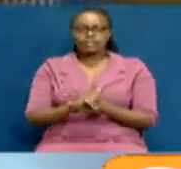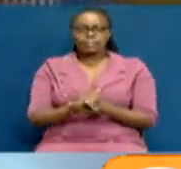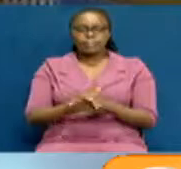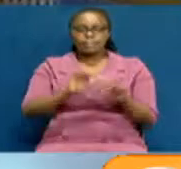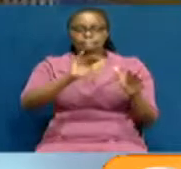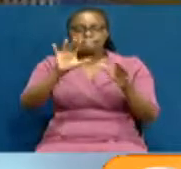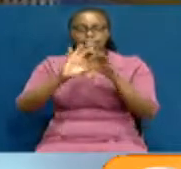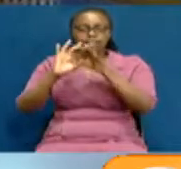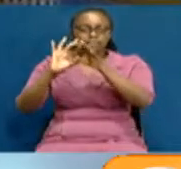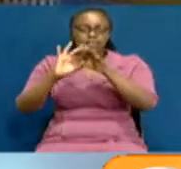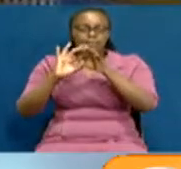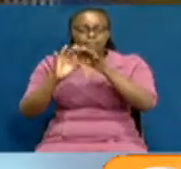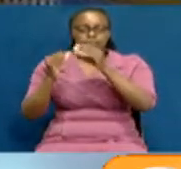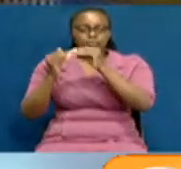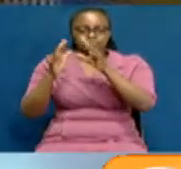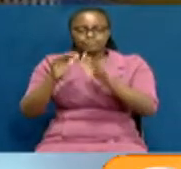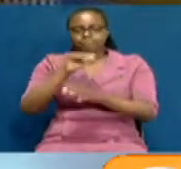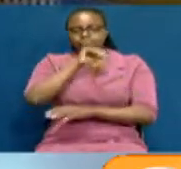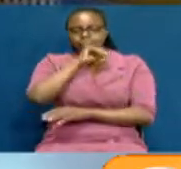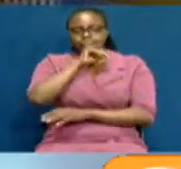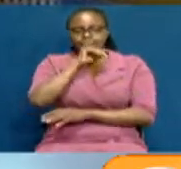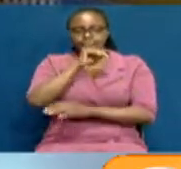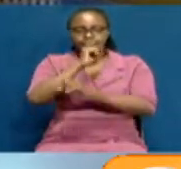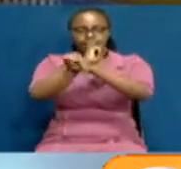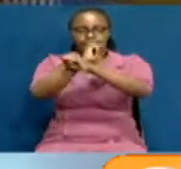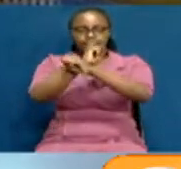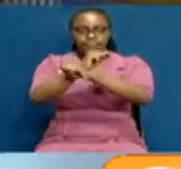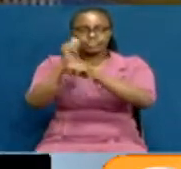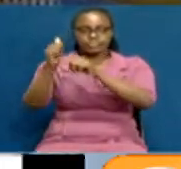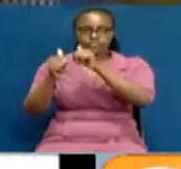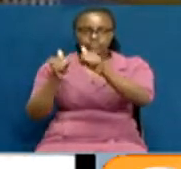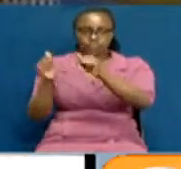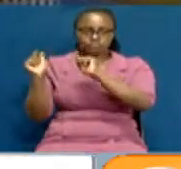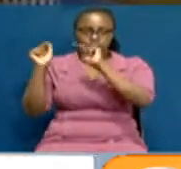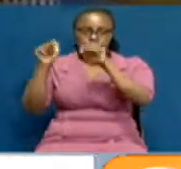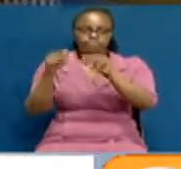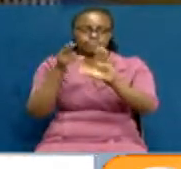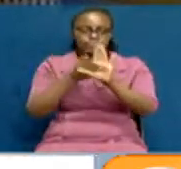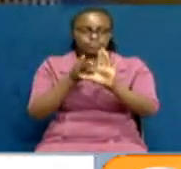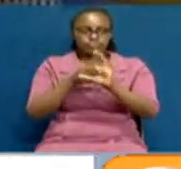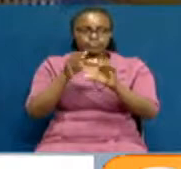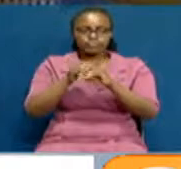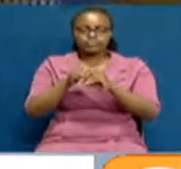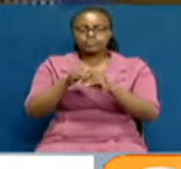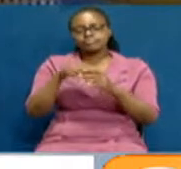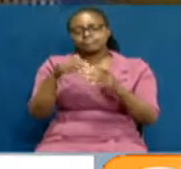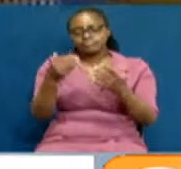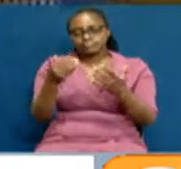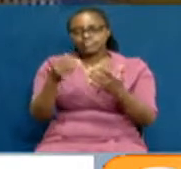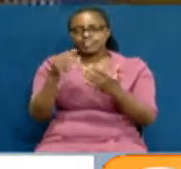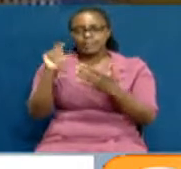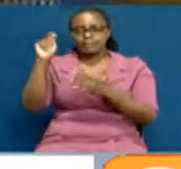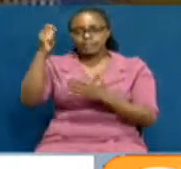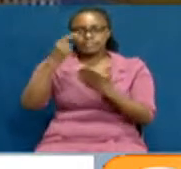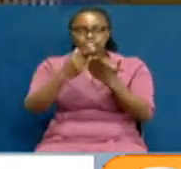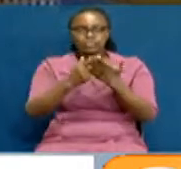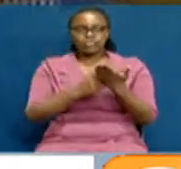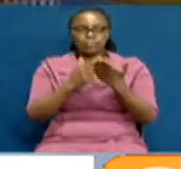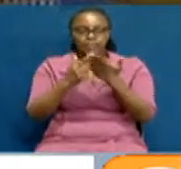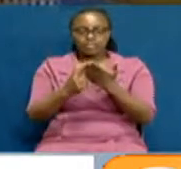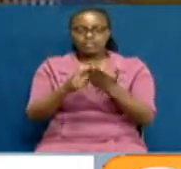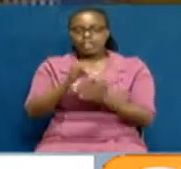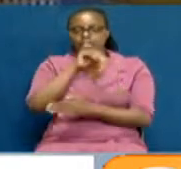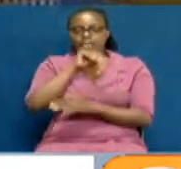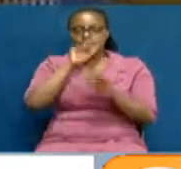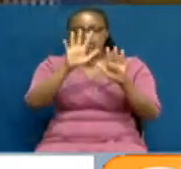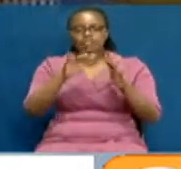And Azimio presidential candidate Raila Odinga has defended his refusal to take part in the just concluded presidential debate. Odinga,